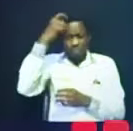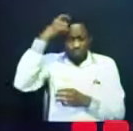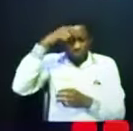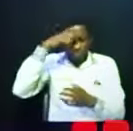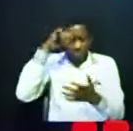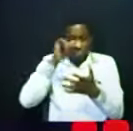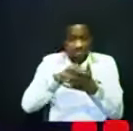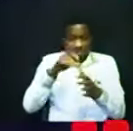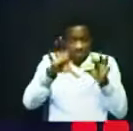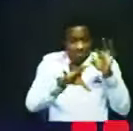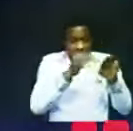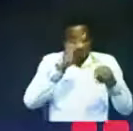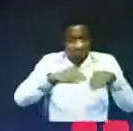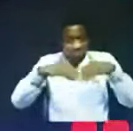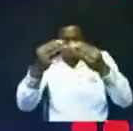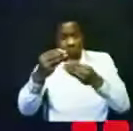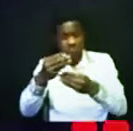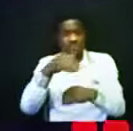what?